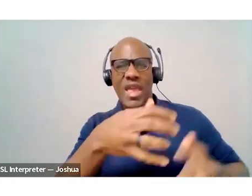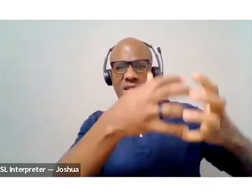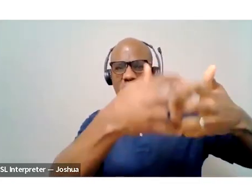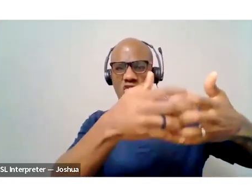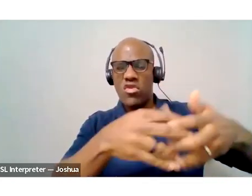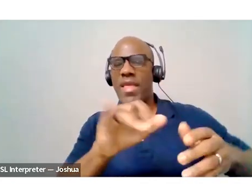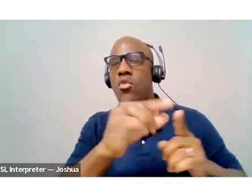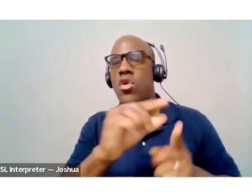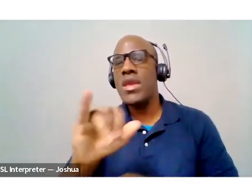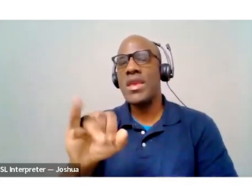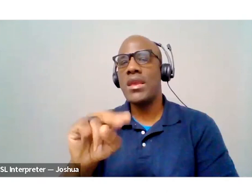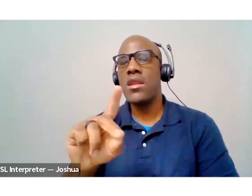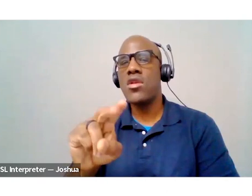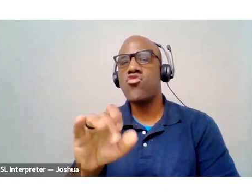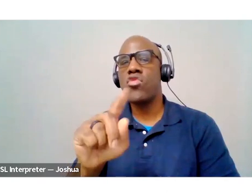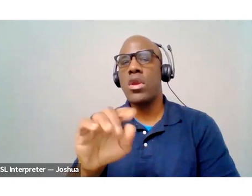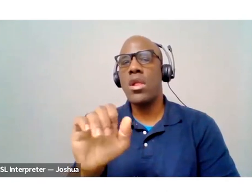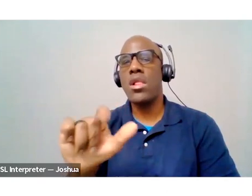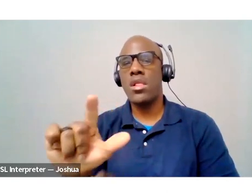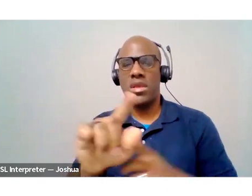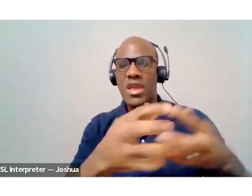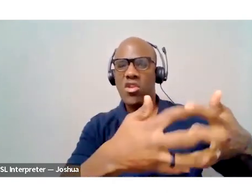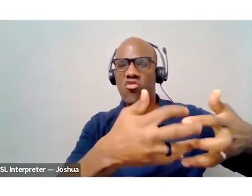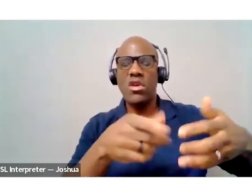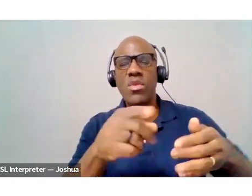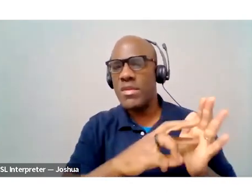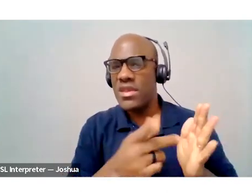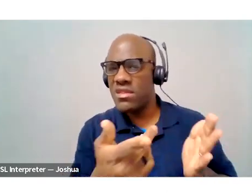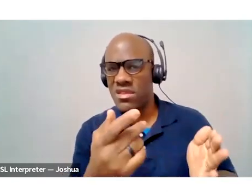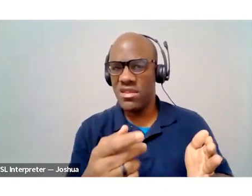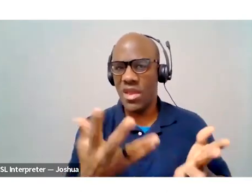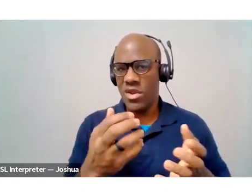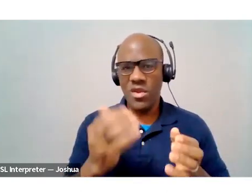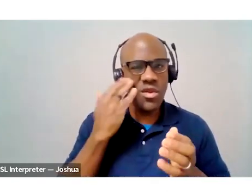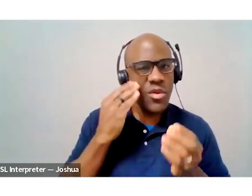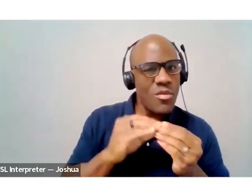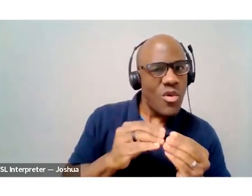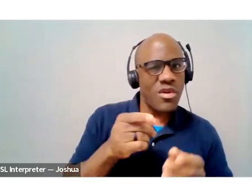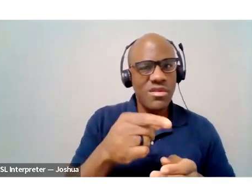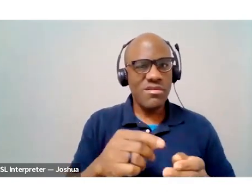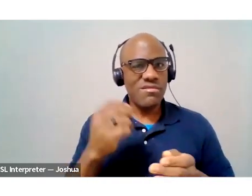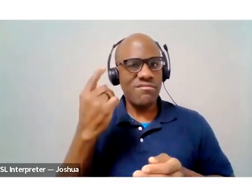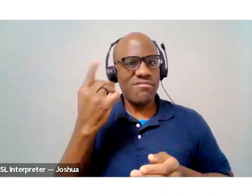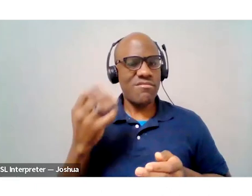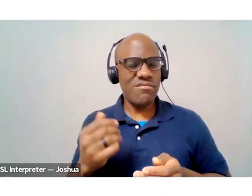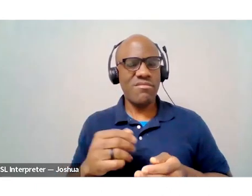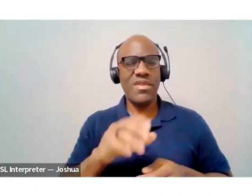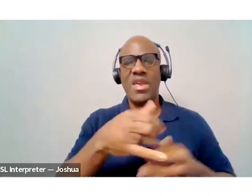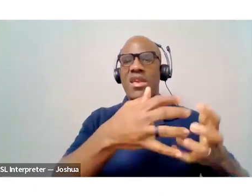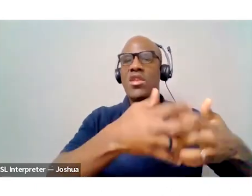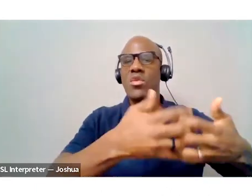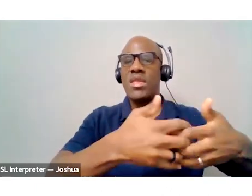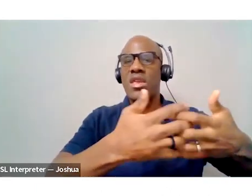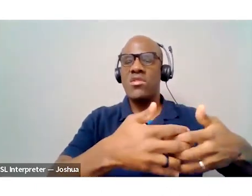of the next trajectory of the work that I'm thinking through, is not just decolonization, but deindustrialization as a way to